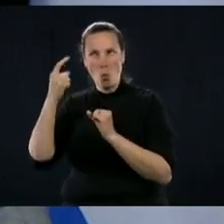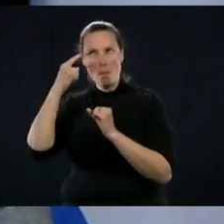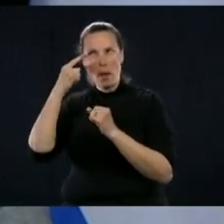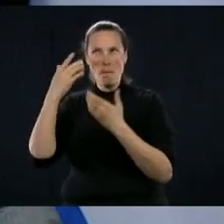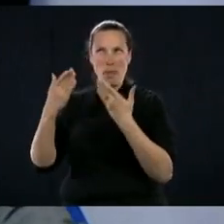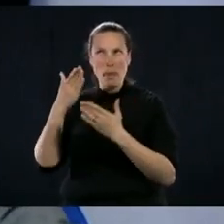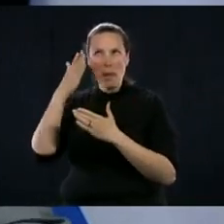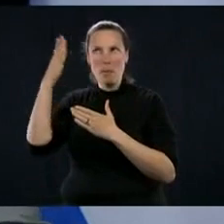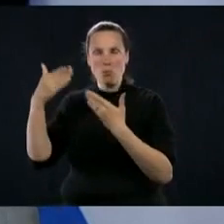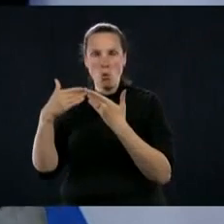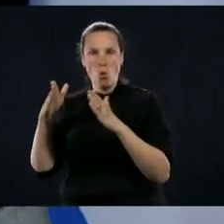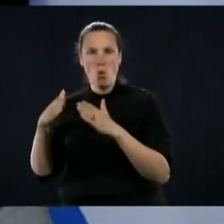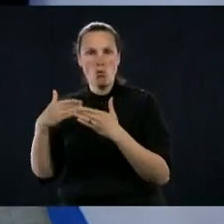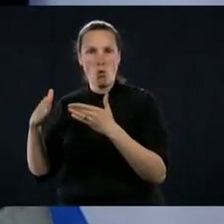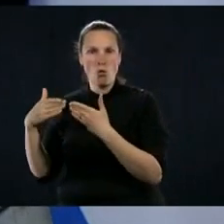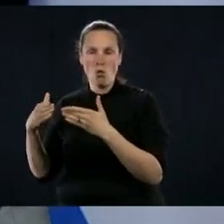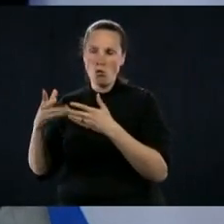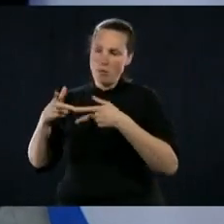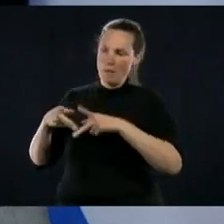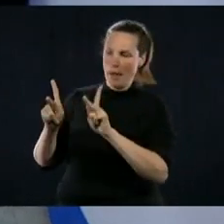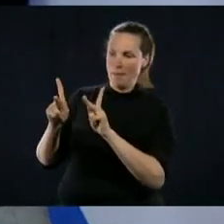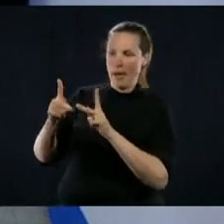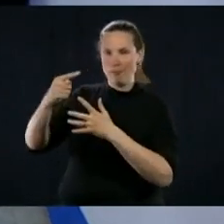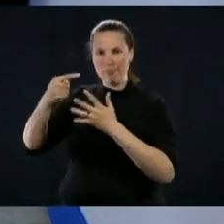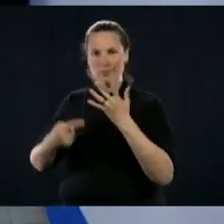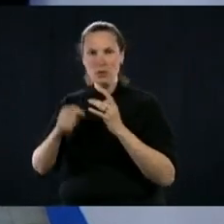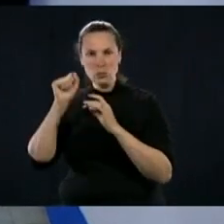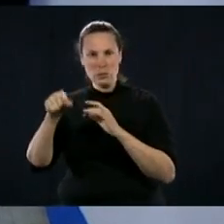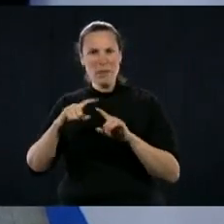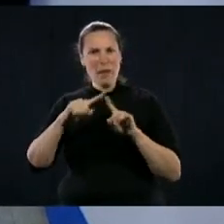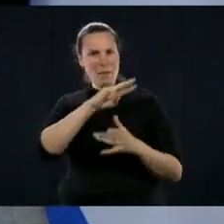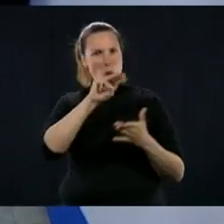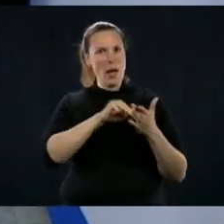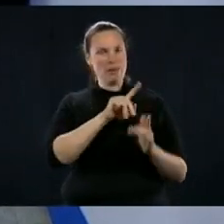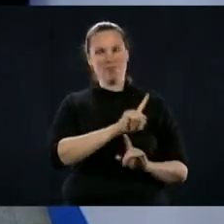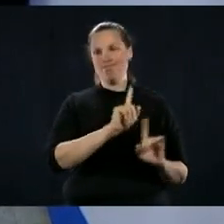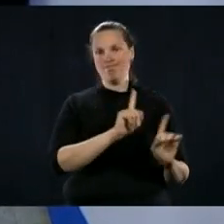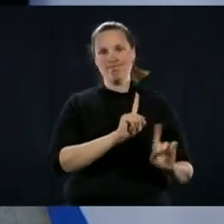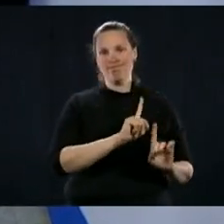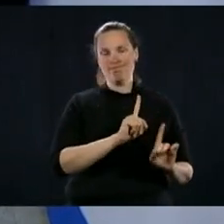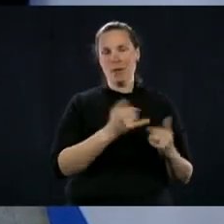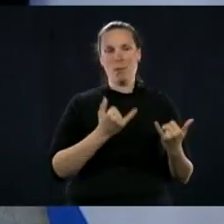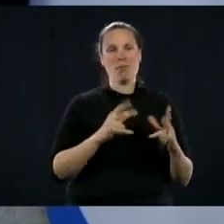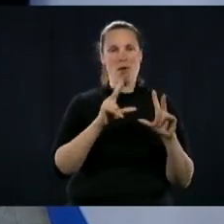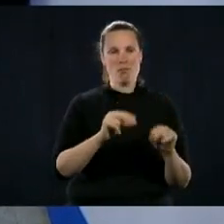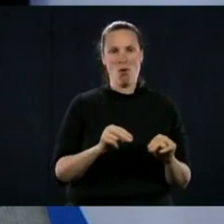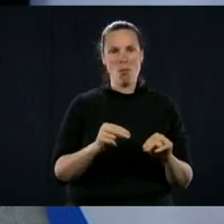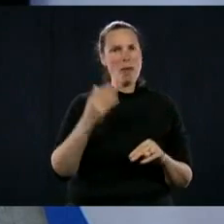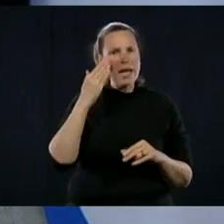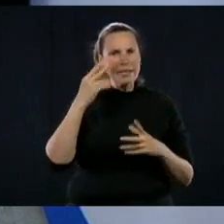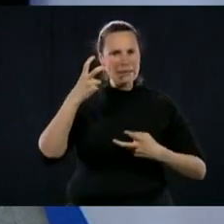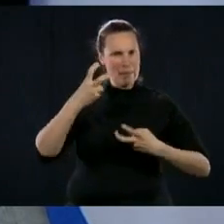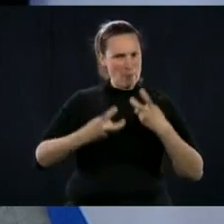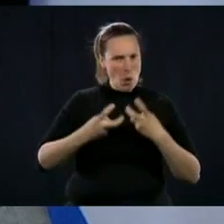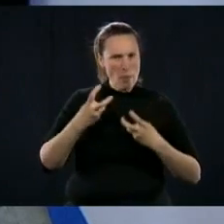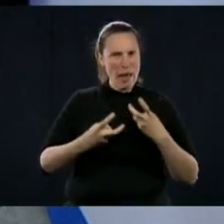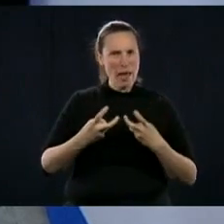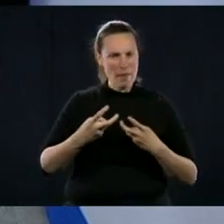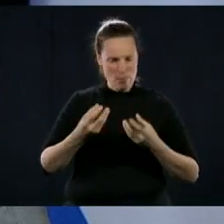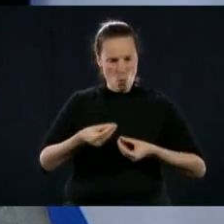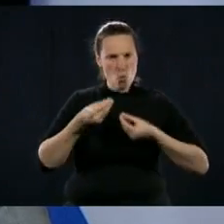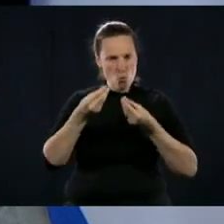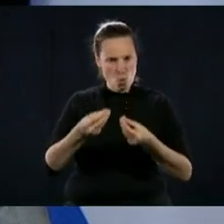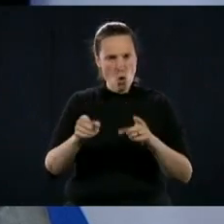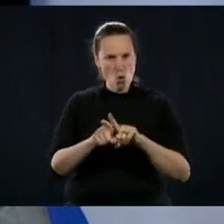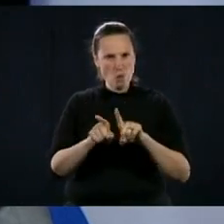Montreal. But taking into account, and I know, and I'm very conscious of the problems that this brings